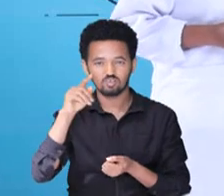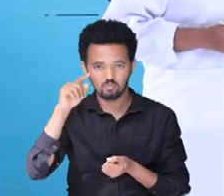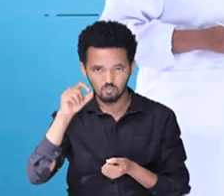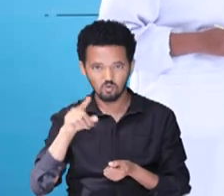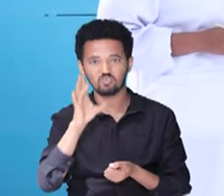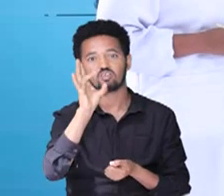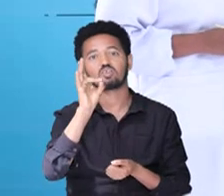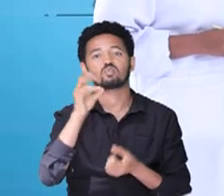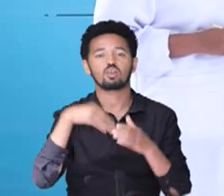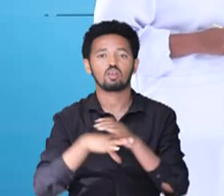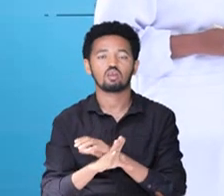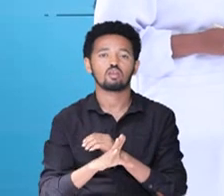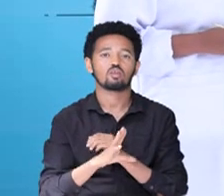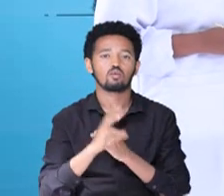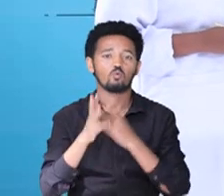14.7% of the world population.